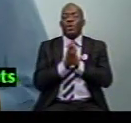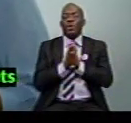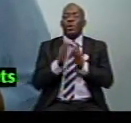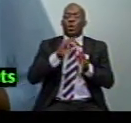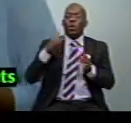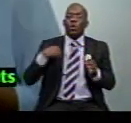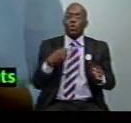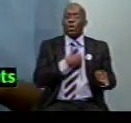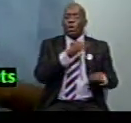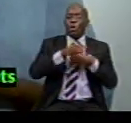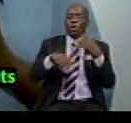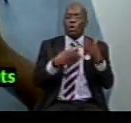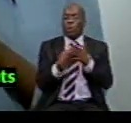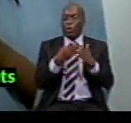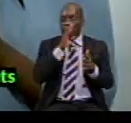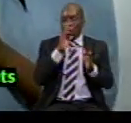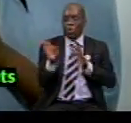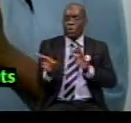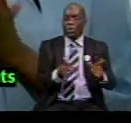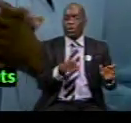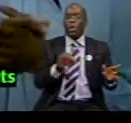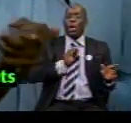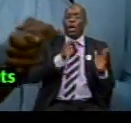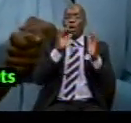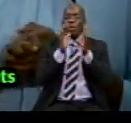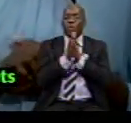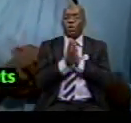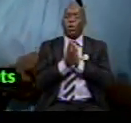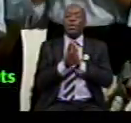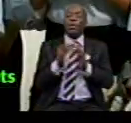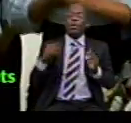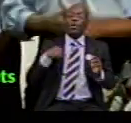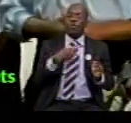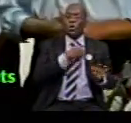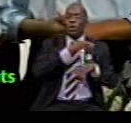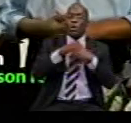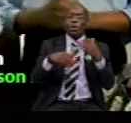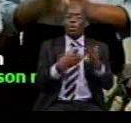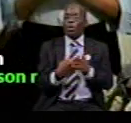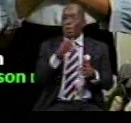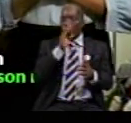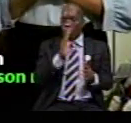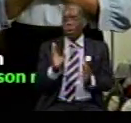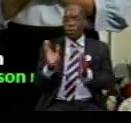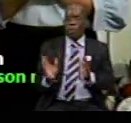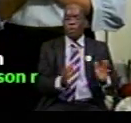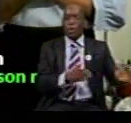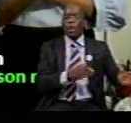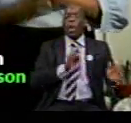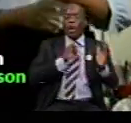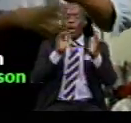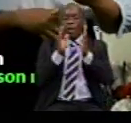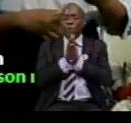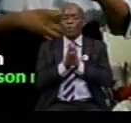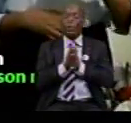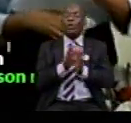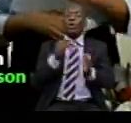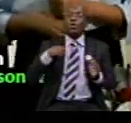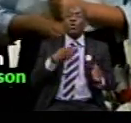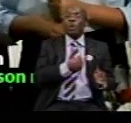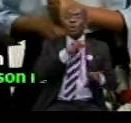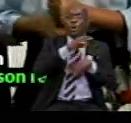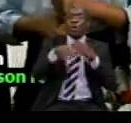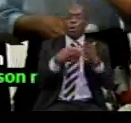be ready. I pray that we all be ready. I pray that we all be